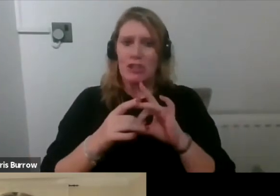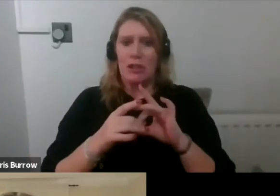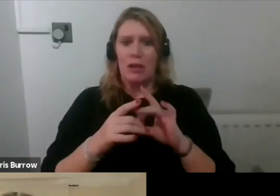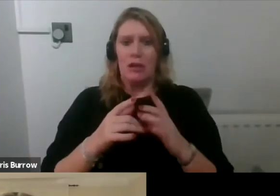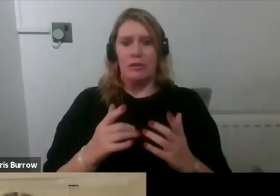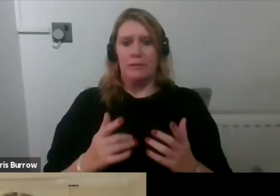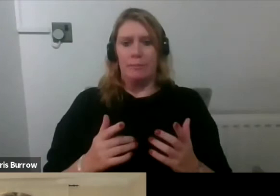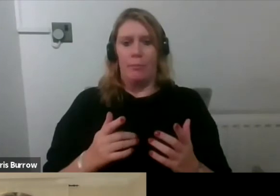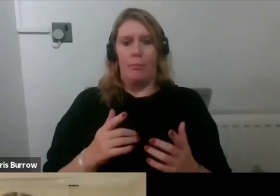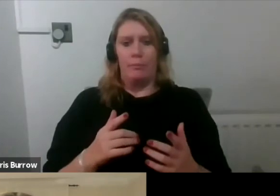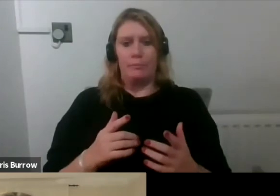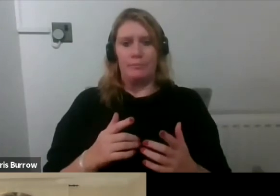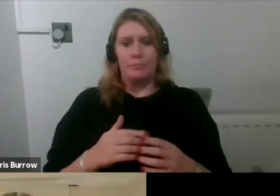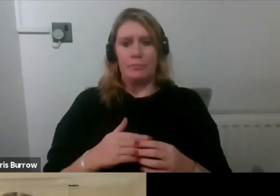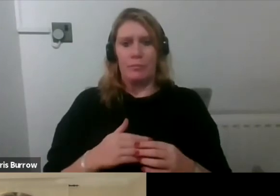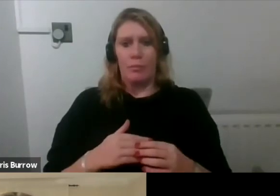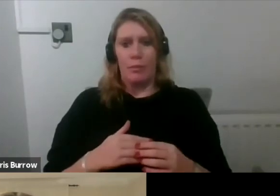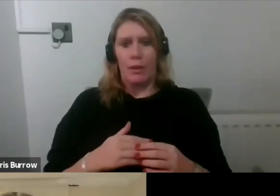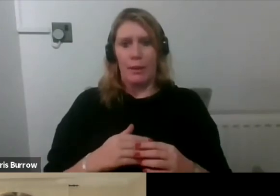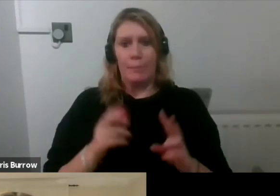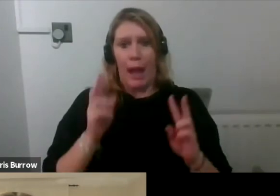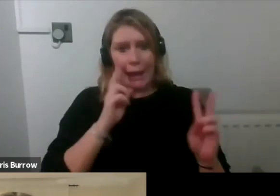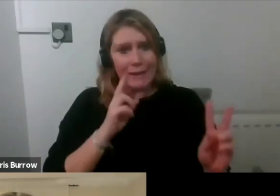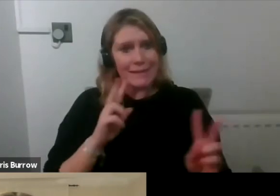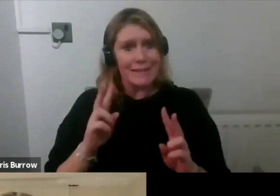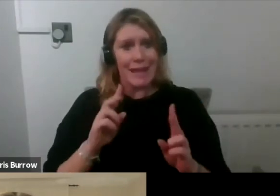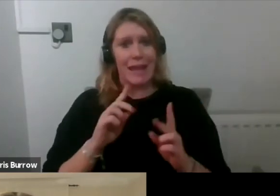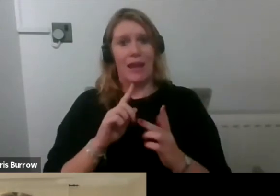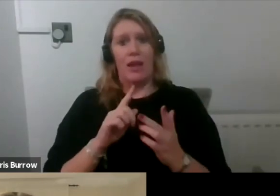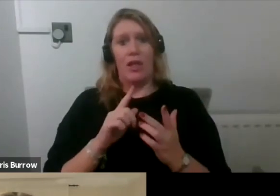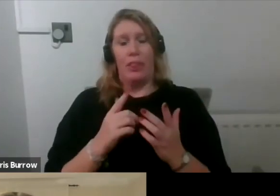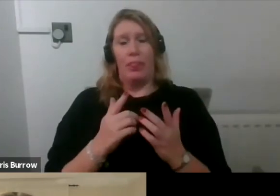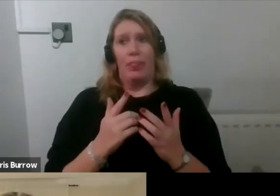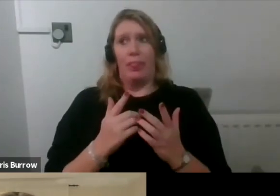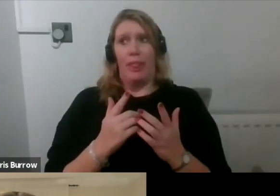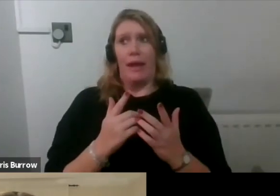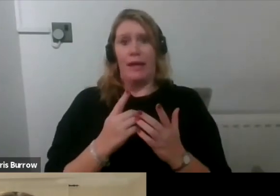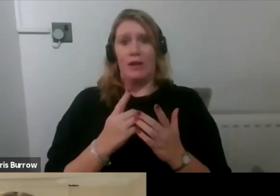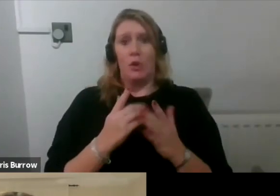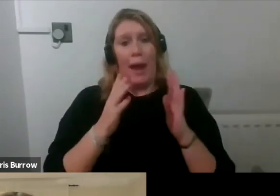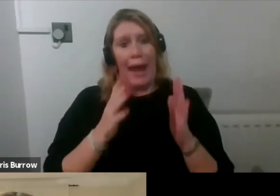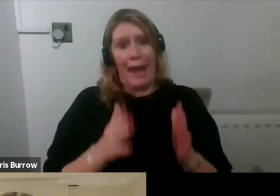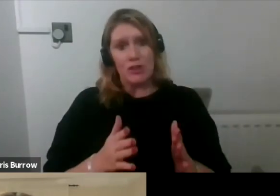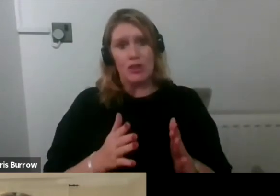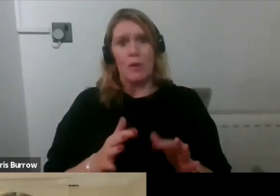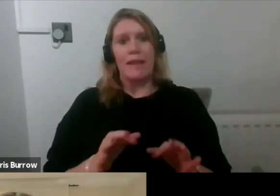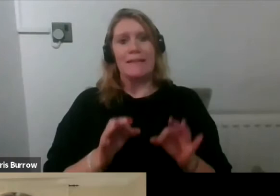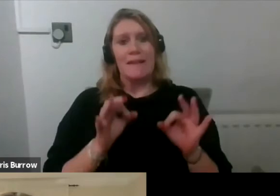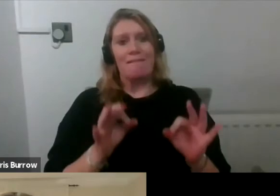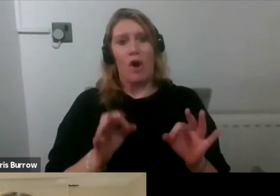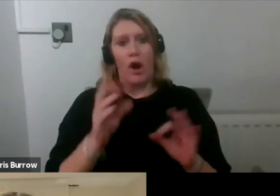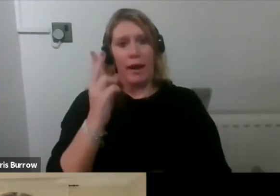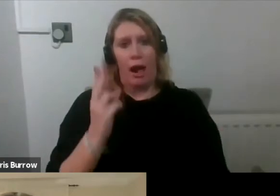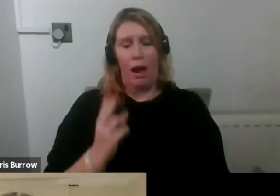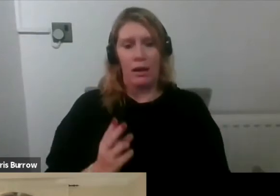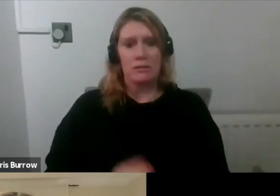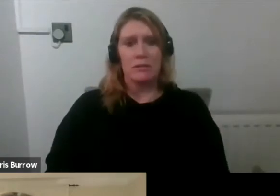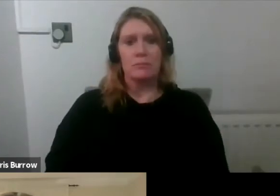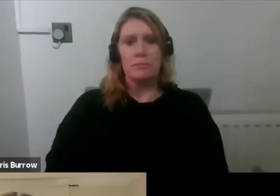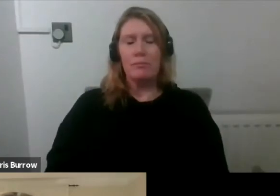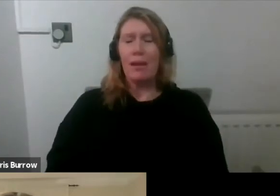mean, I can absolutely see you could only have done this as fine art, but the level of detail,